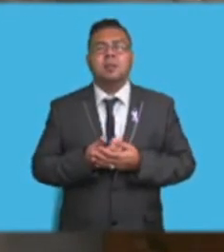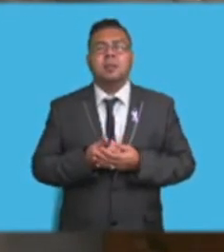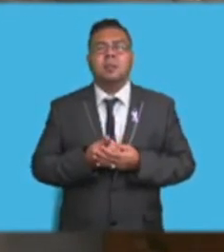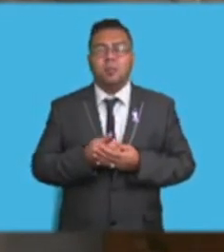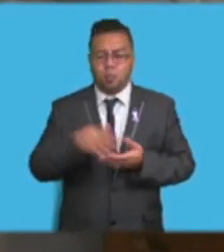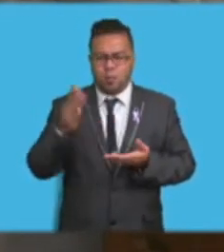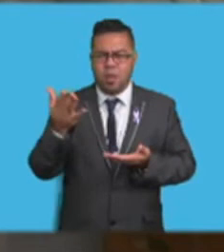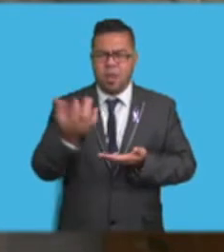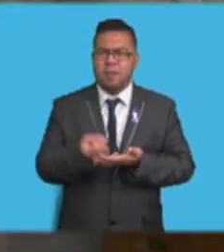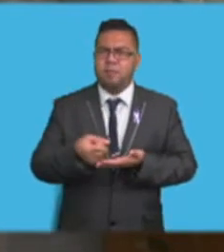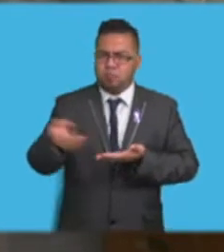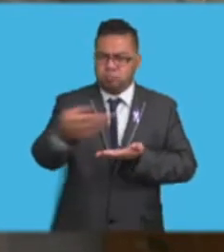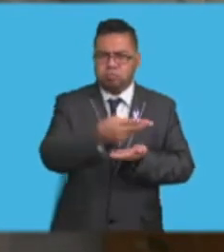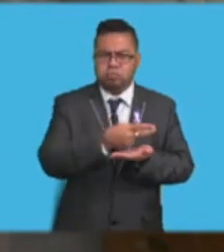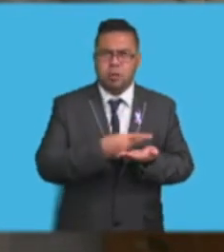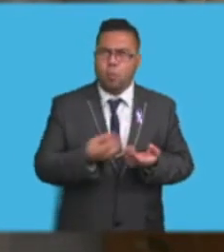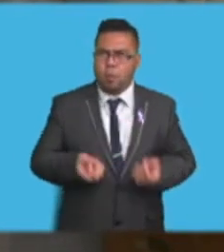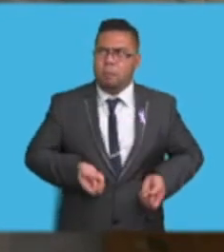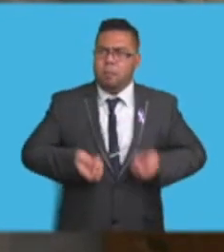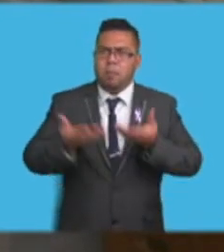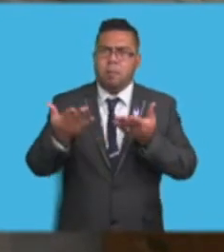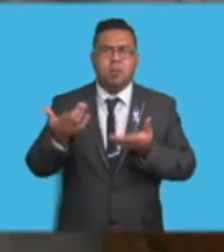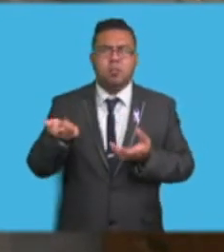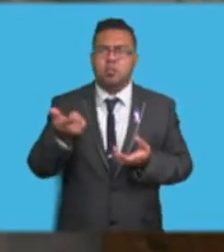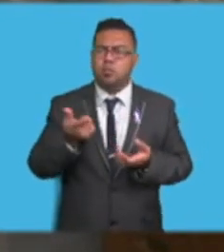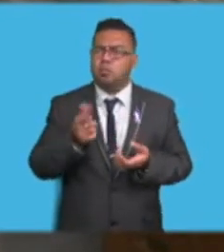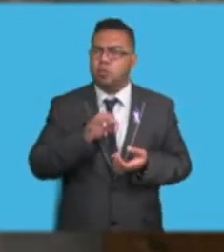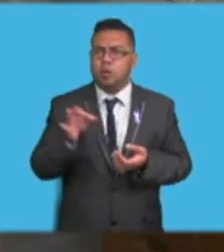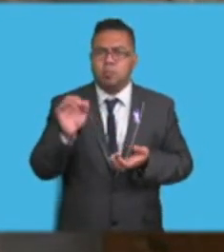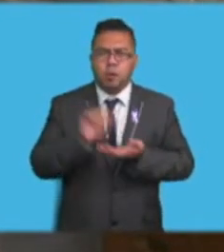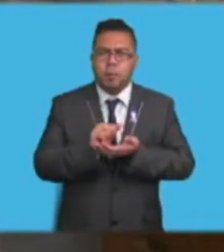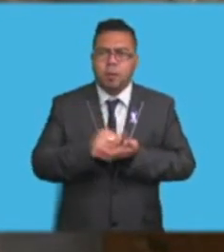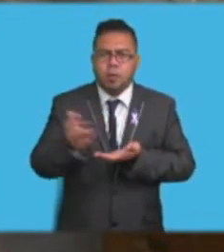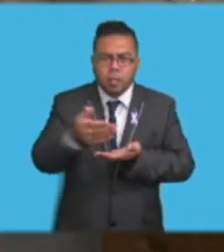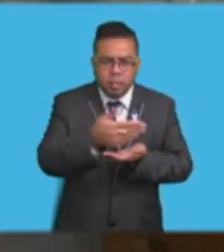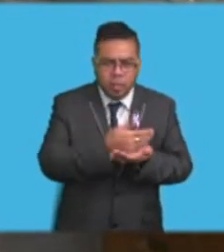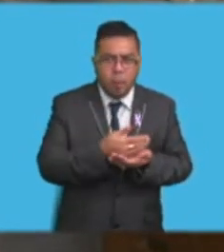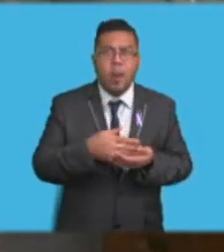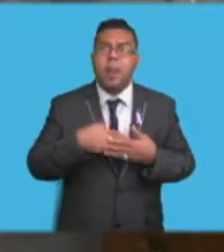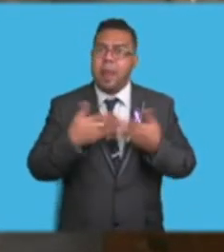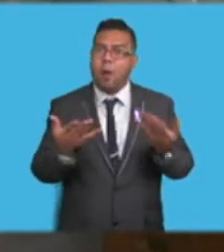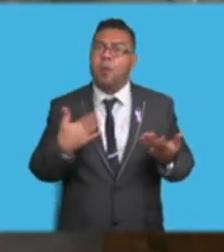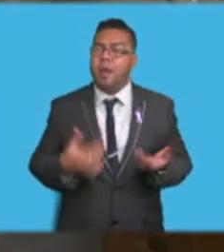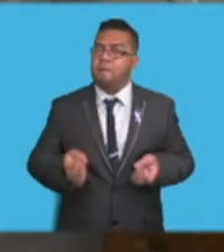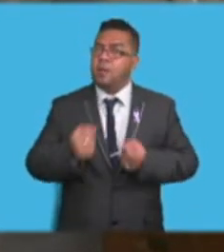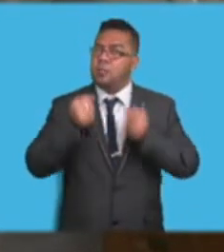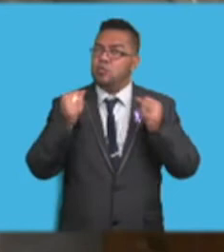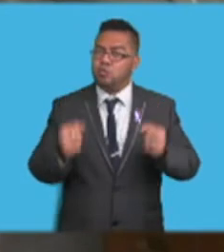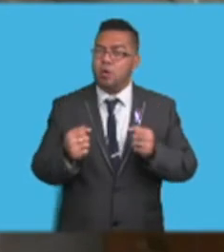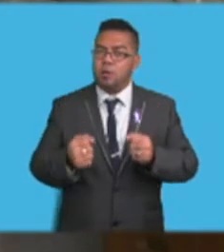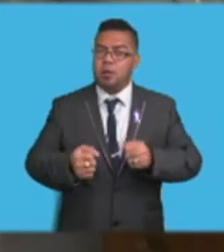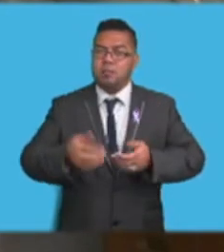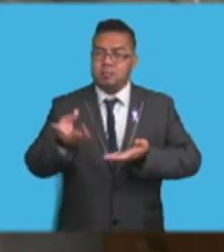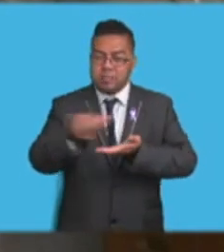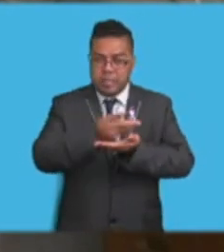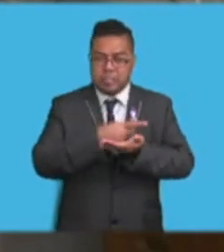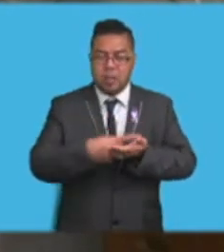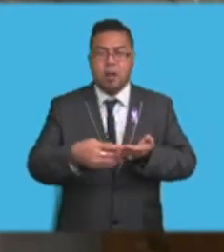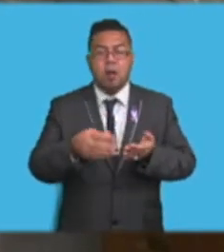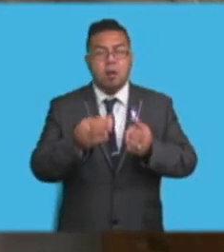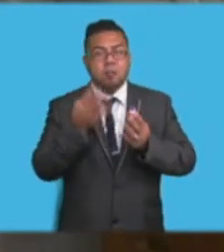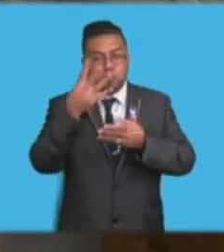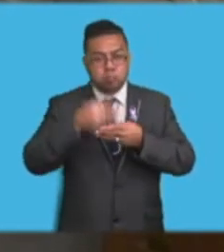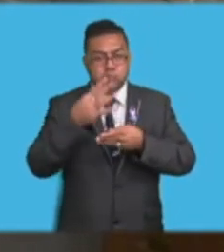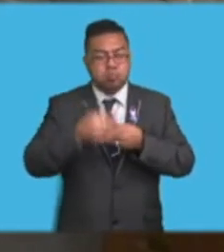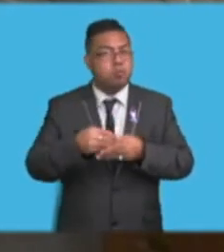were not routinely collected in the information systems. We now have a stronger gender disaggregated data platform across the civil